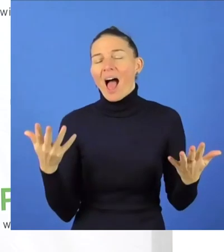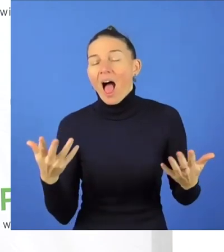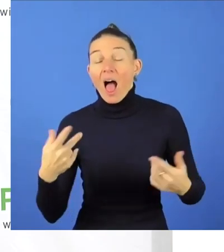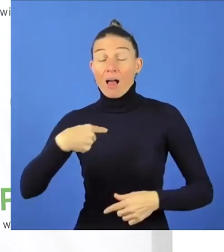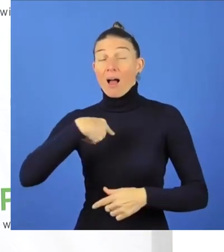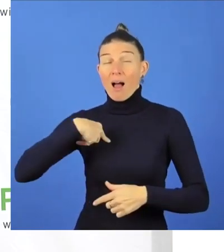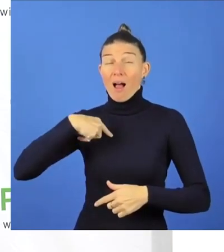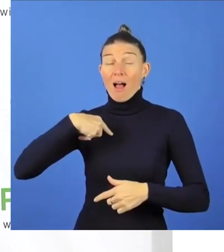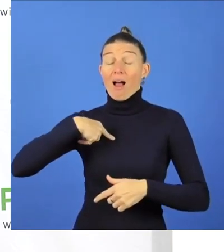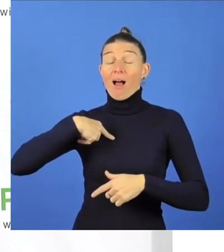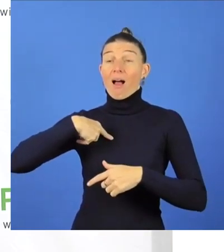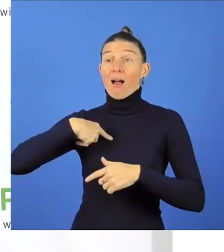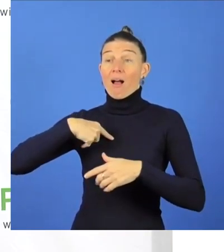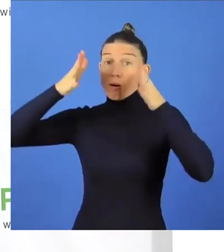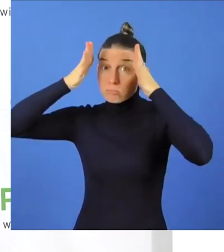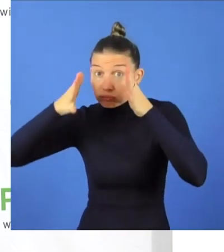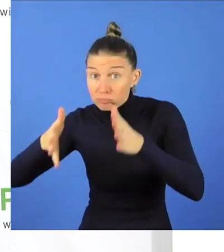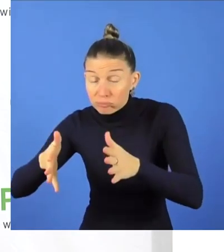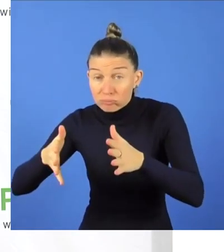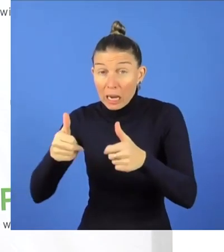my oldest friend